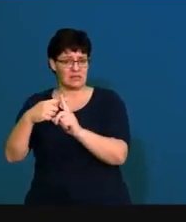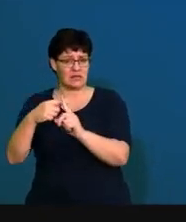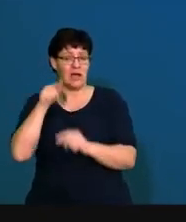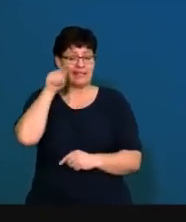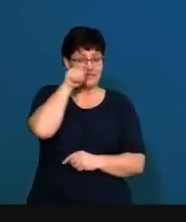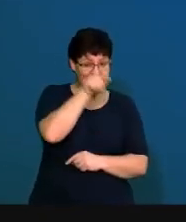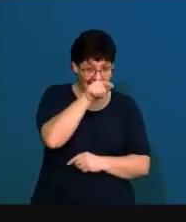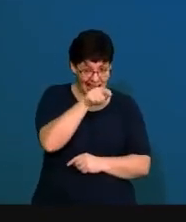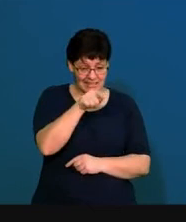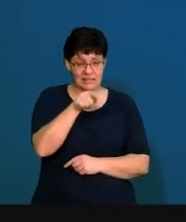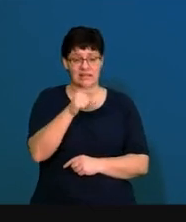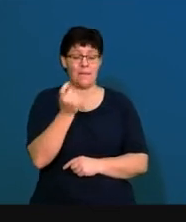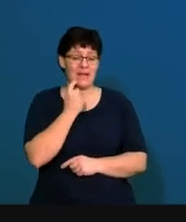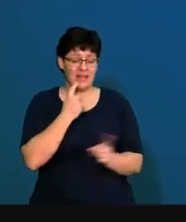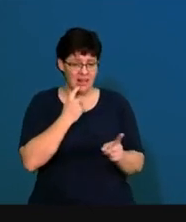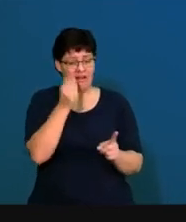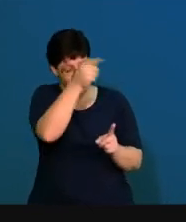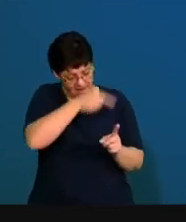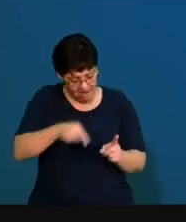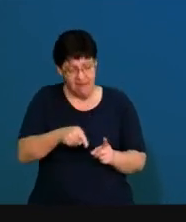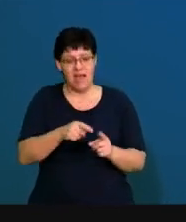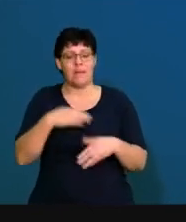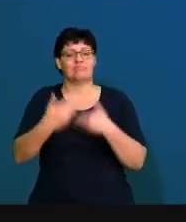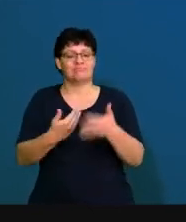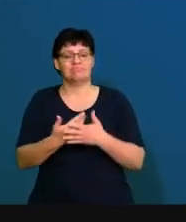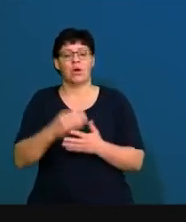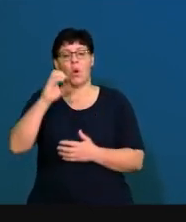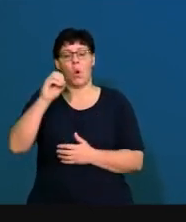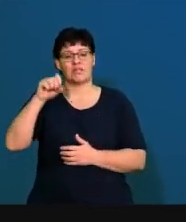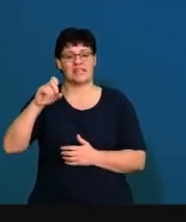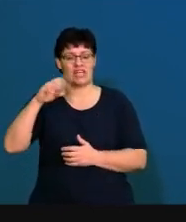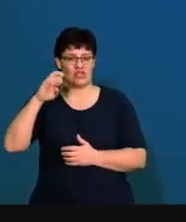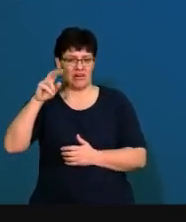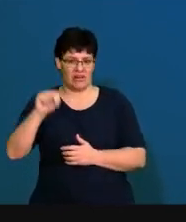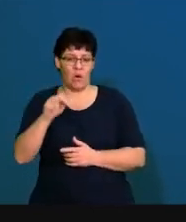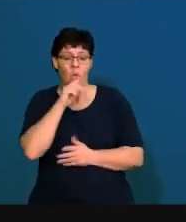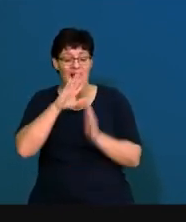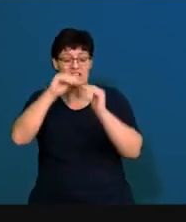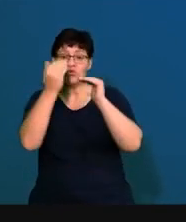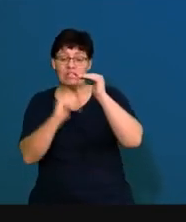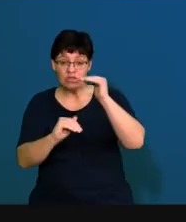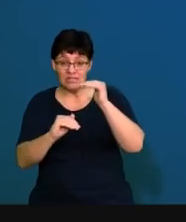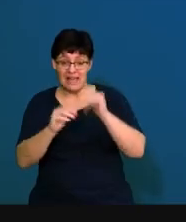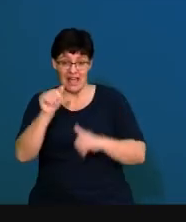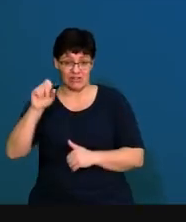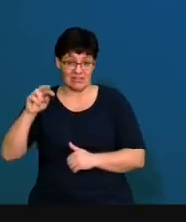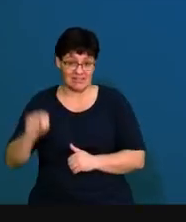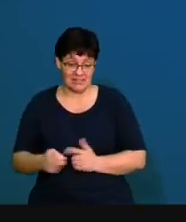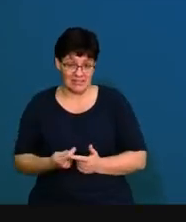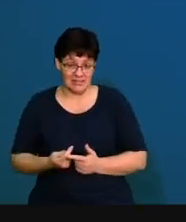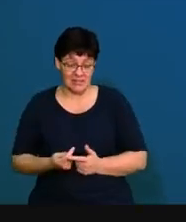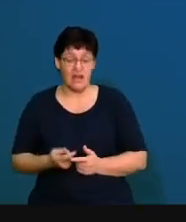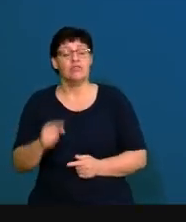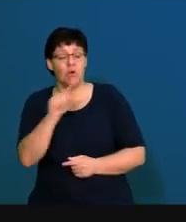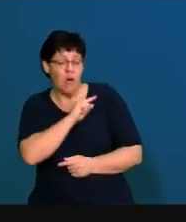that metal again undergoes the oxidation, because we said it is a reducing agent, okay?